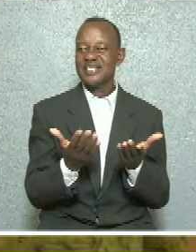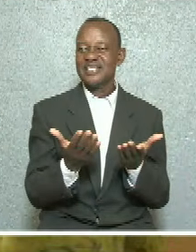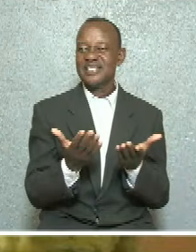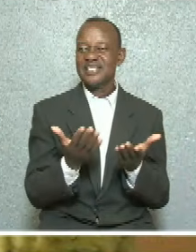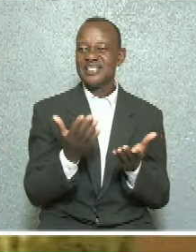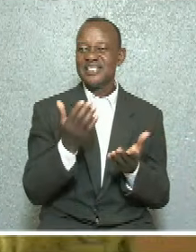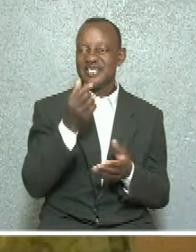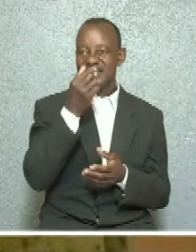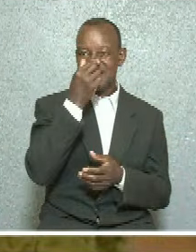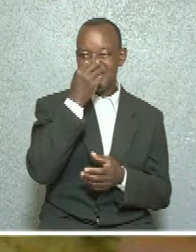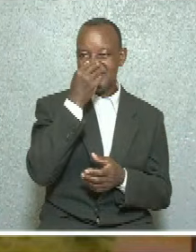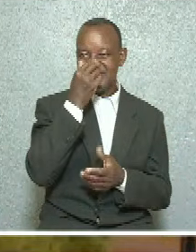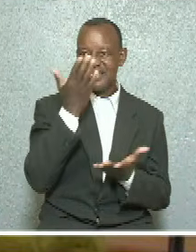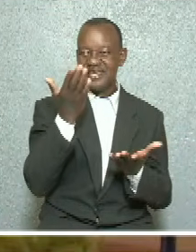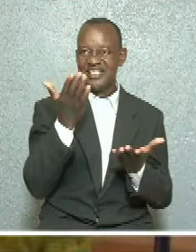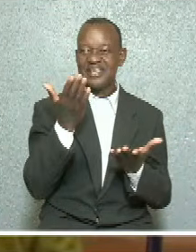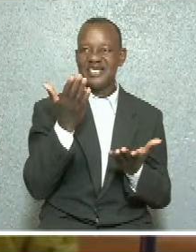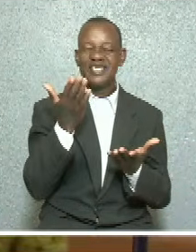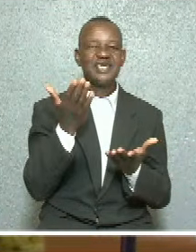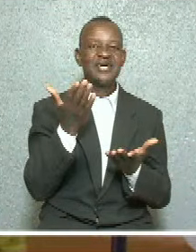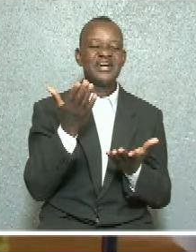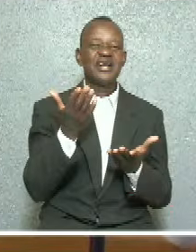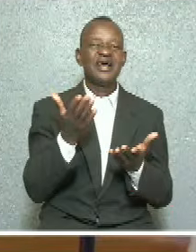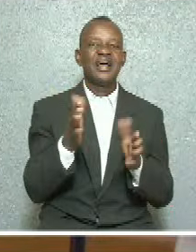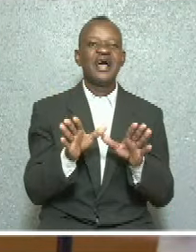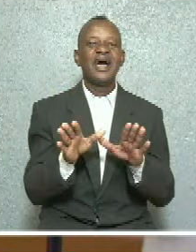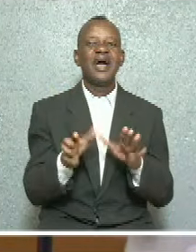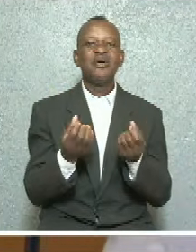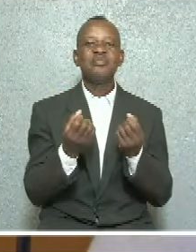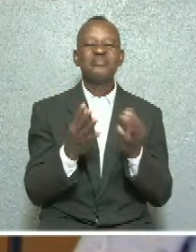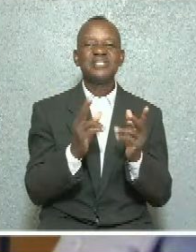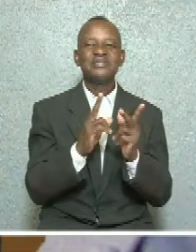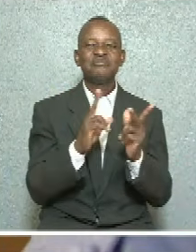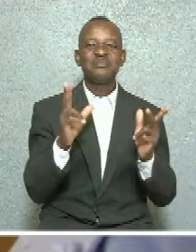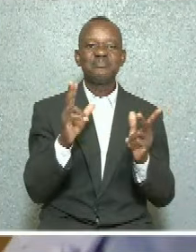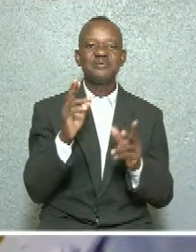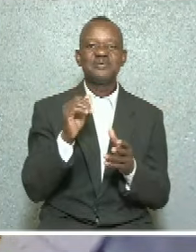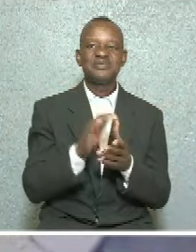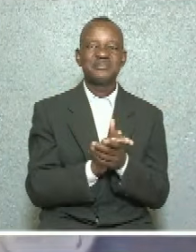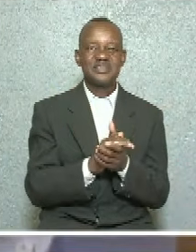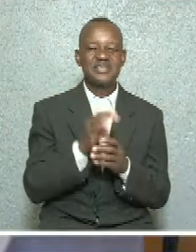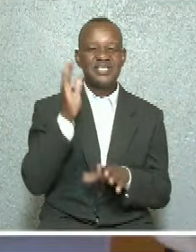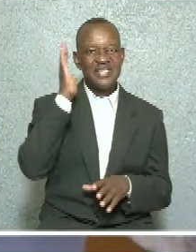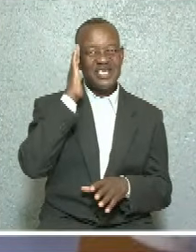Namibian flag? You know? What is the first color?